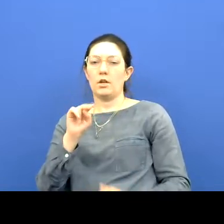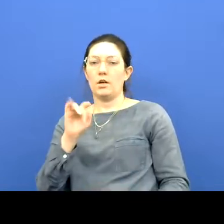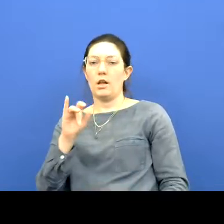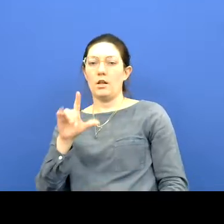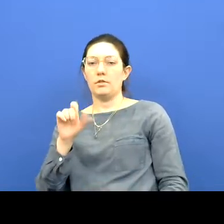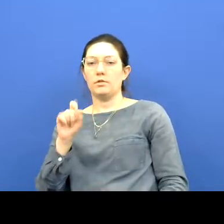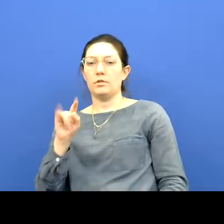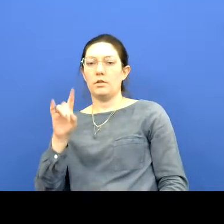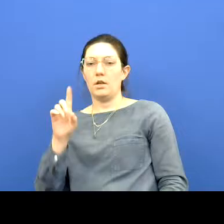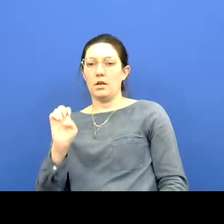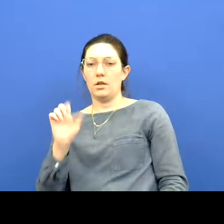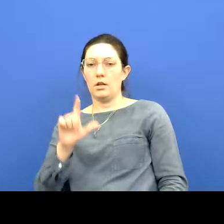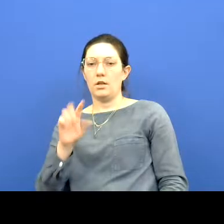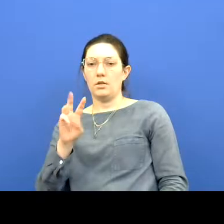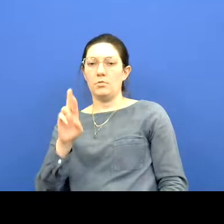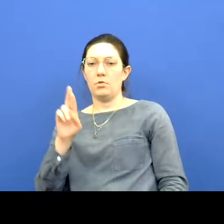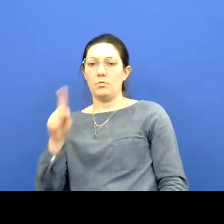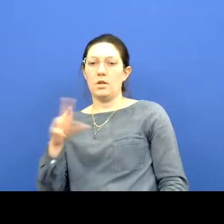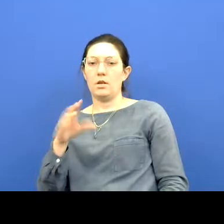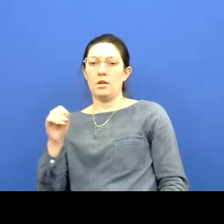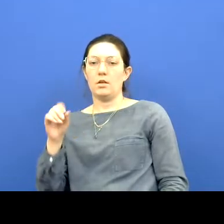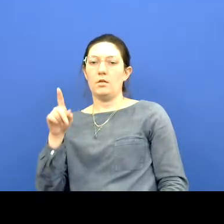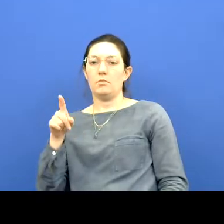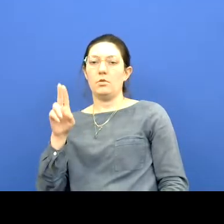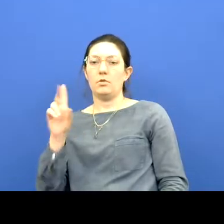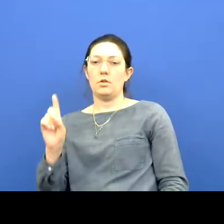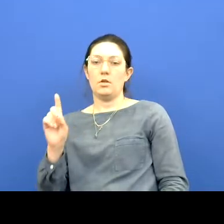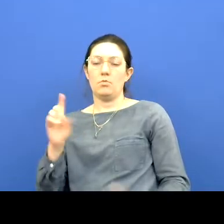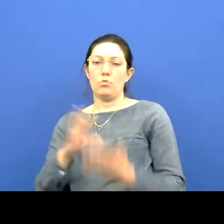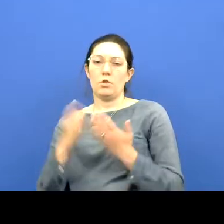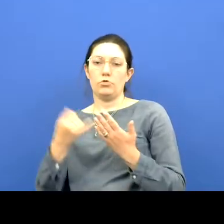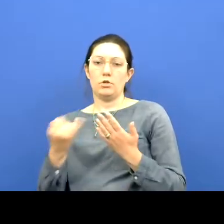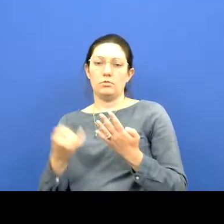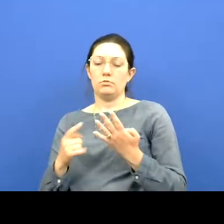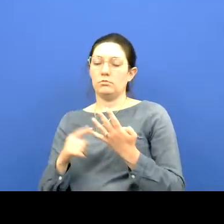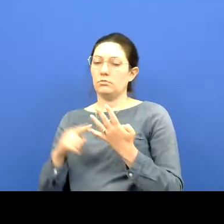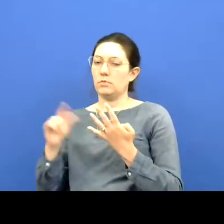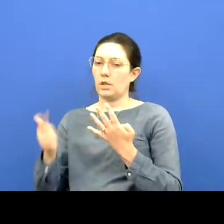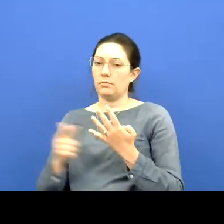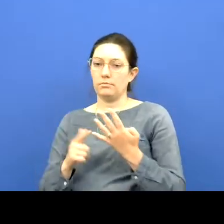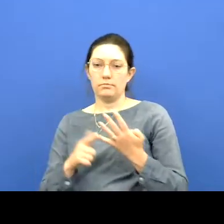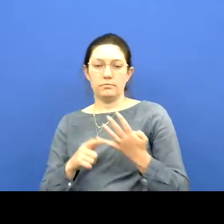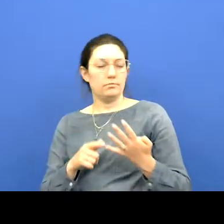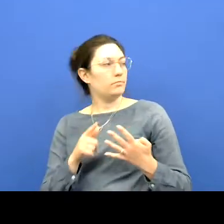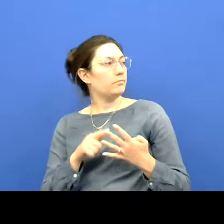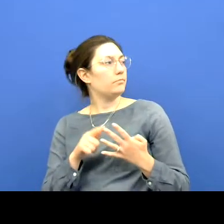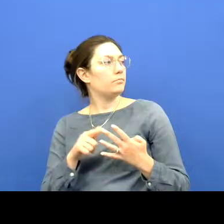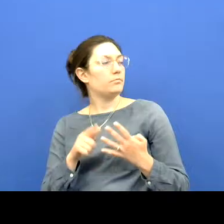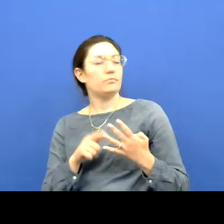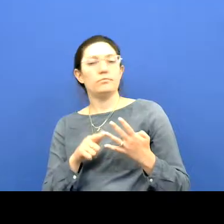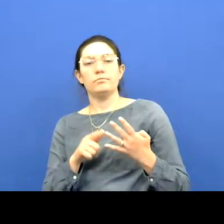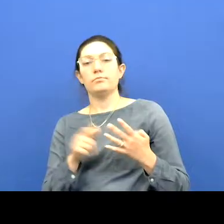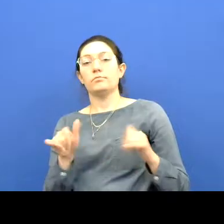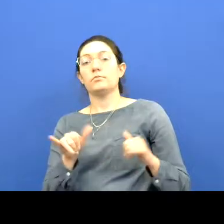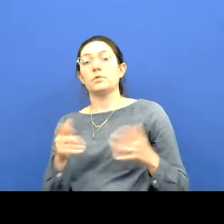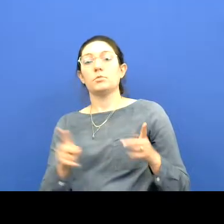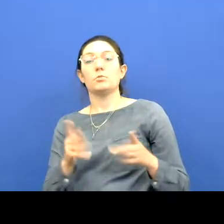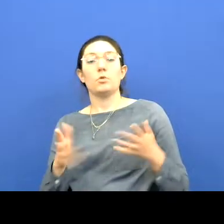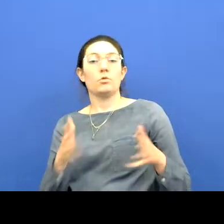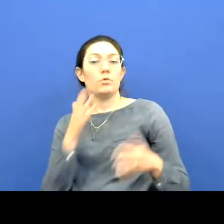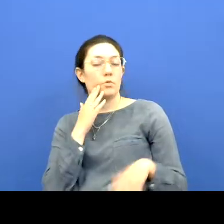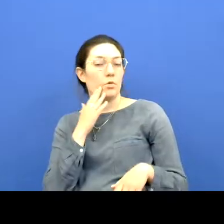and PUD project. Second. So as folks may know,